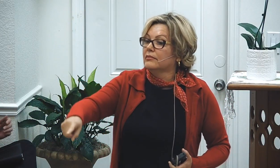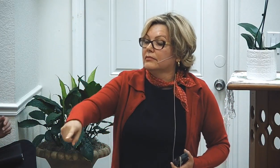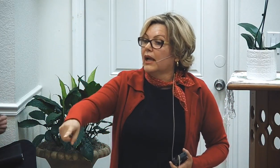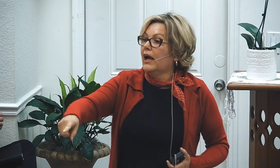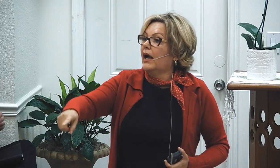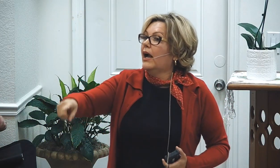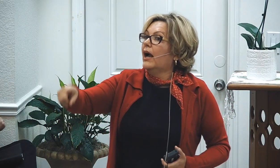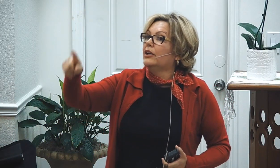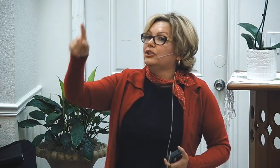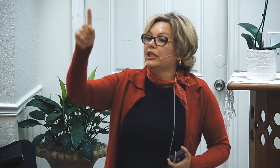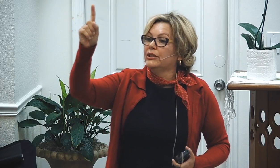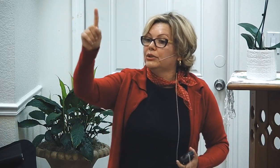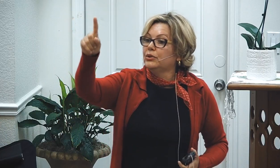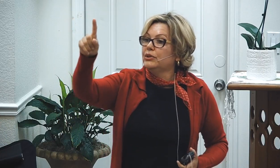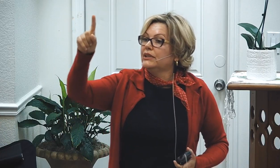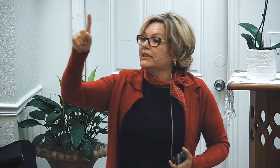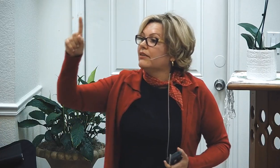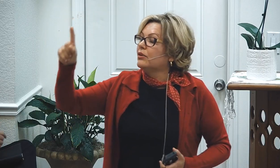we going to remember?